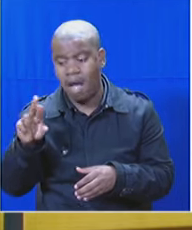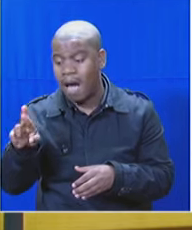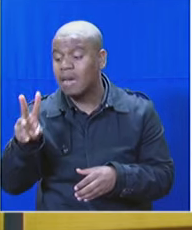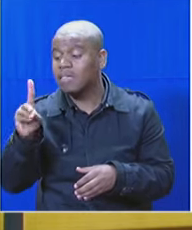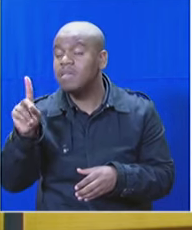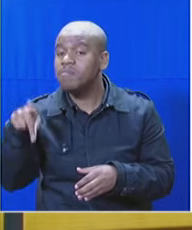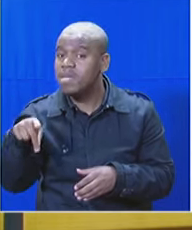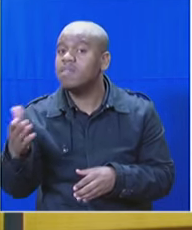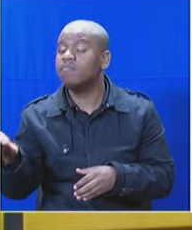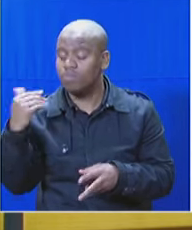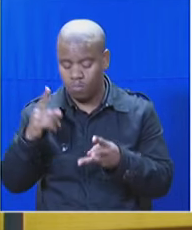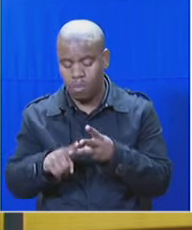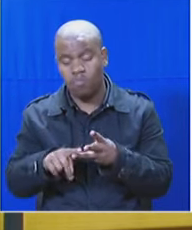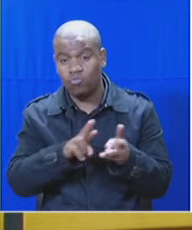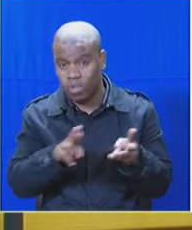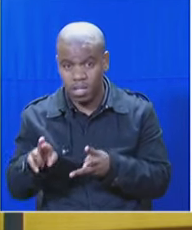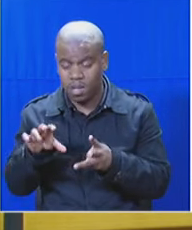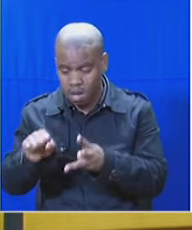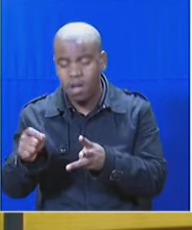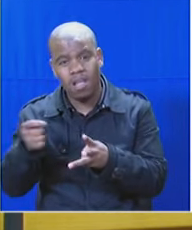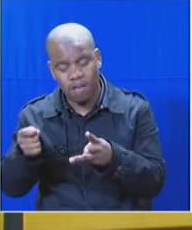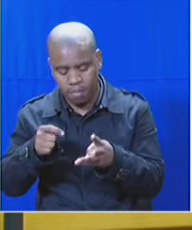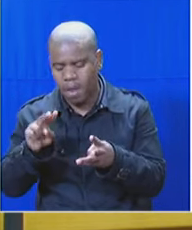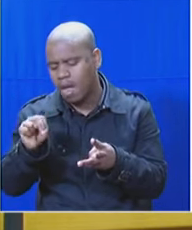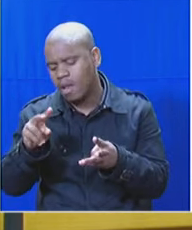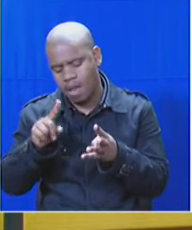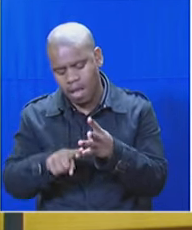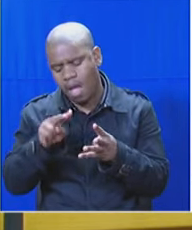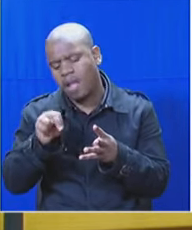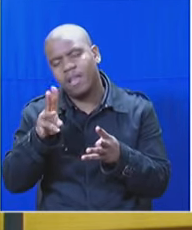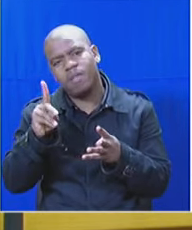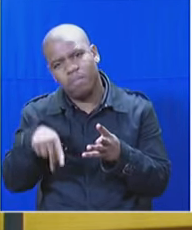RDP, the Ready to Govern document, the NDP, in